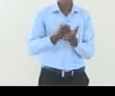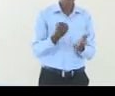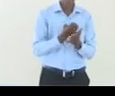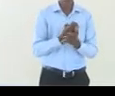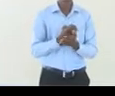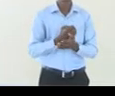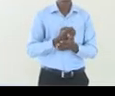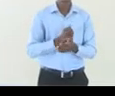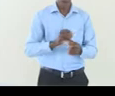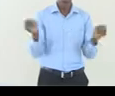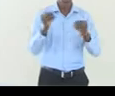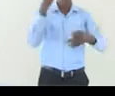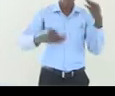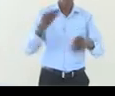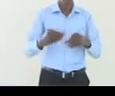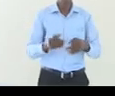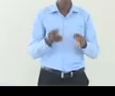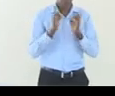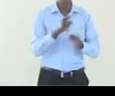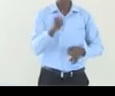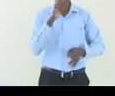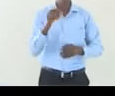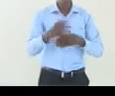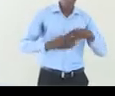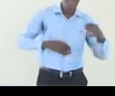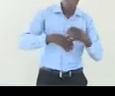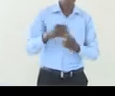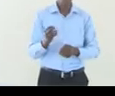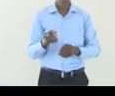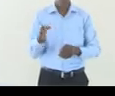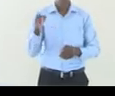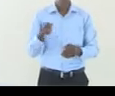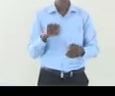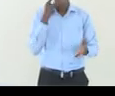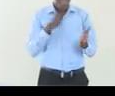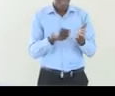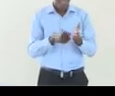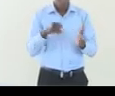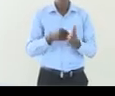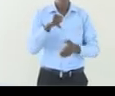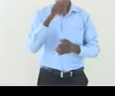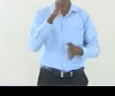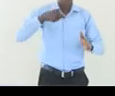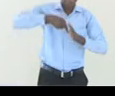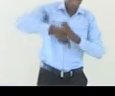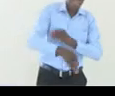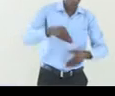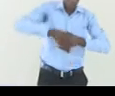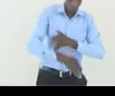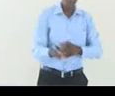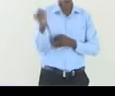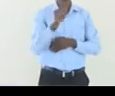economic injustice, if you are very comfortable, and check it, you are deep inside the